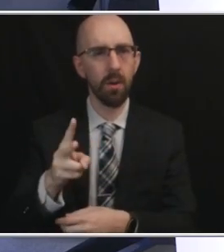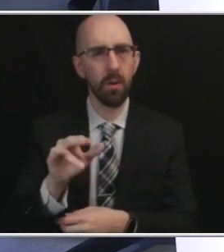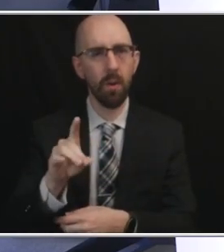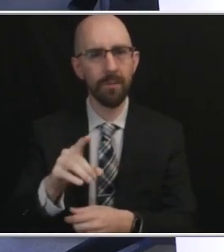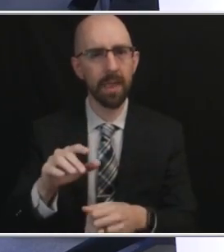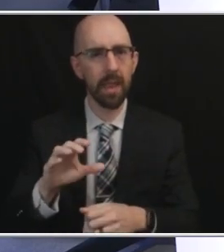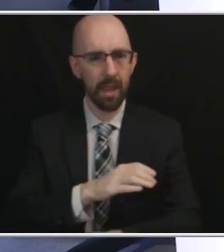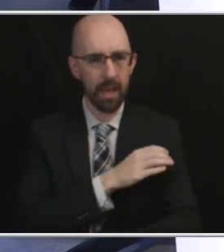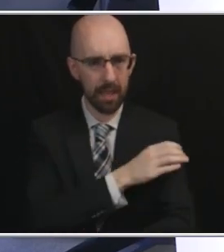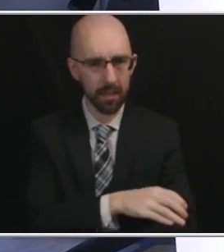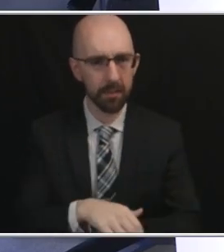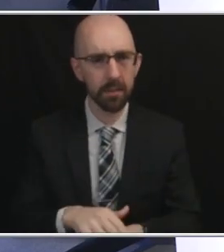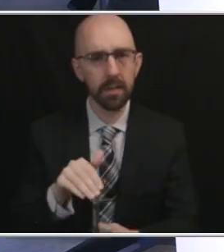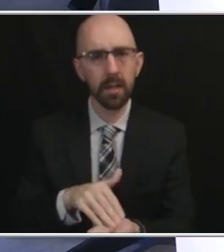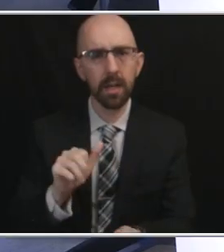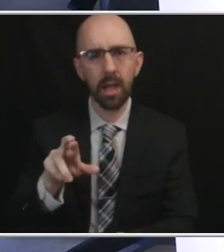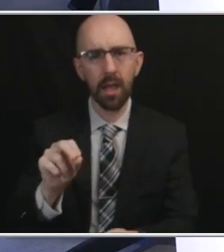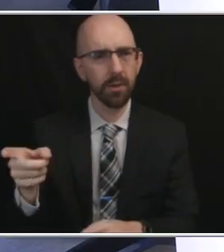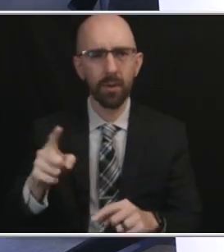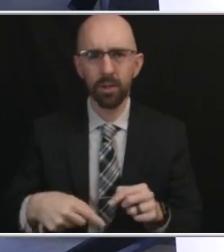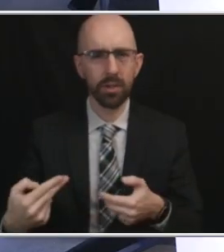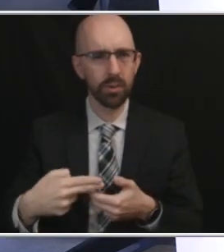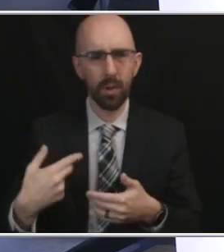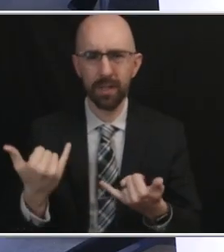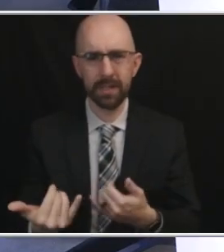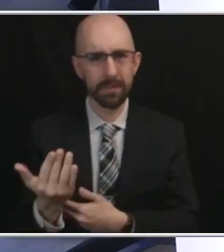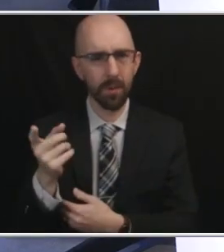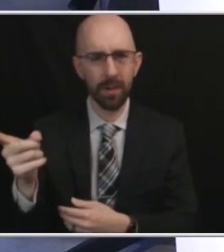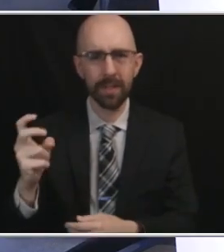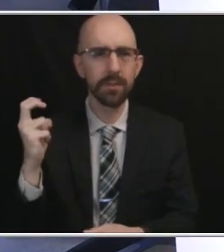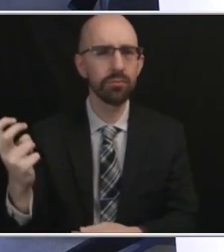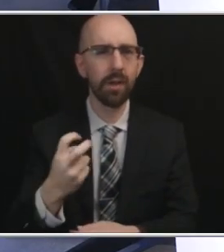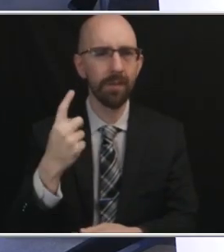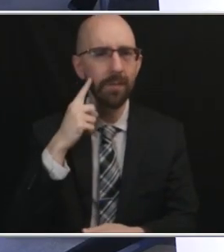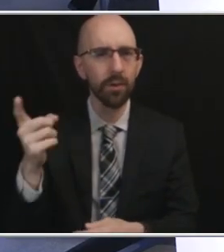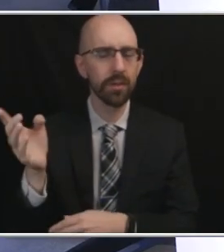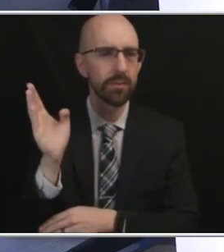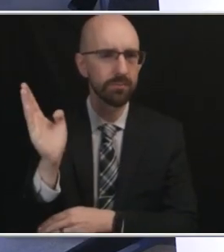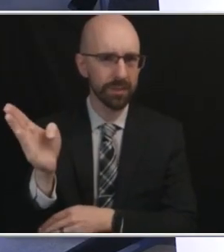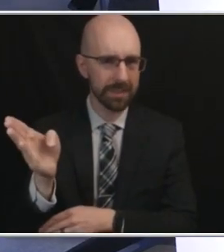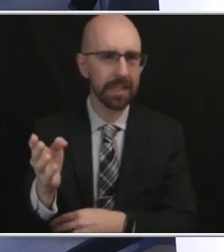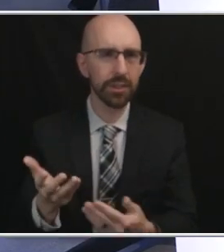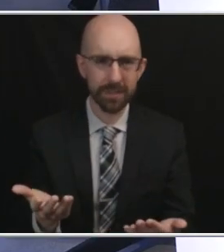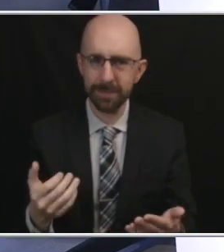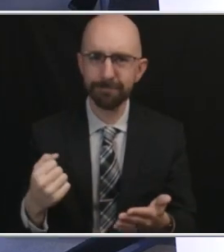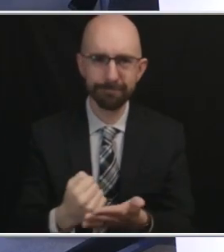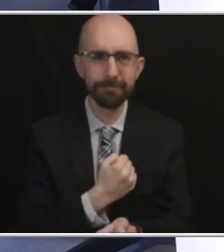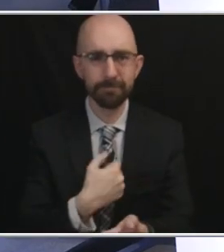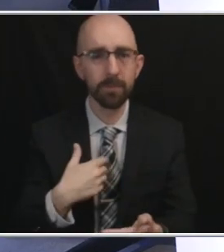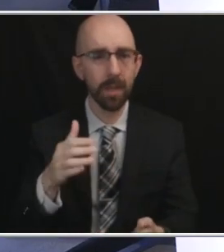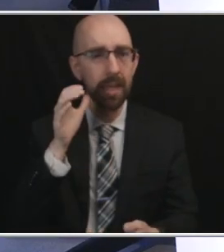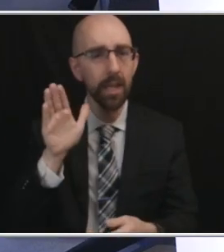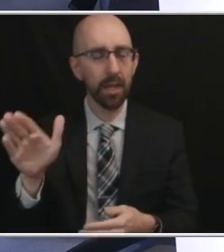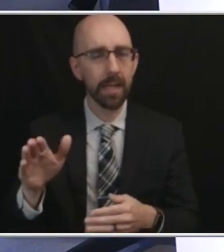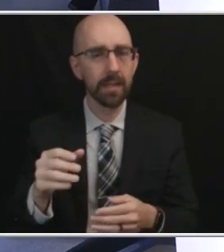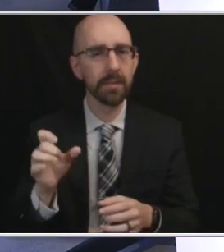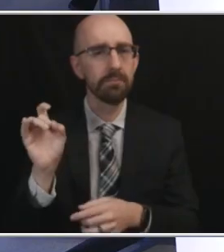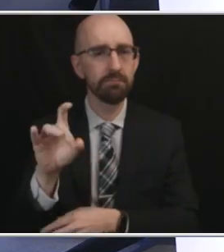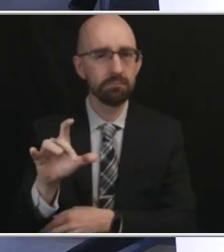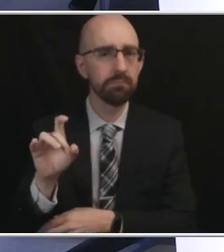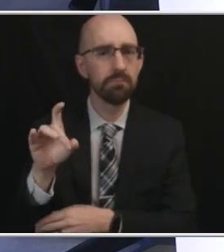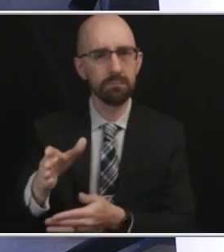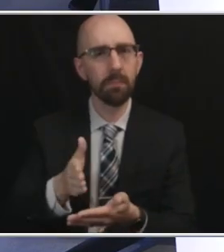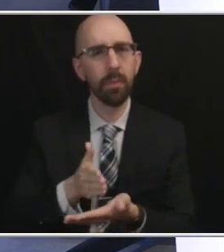traveling to present his own research studies, but he visited with us before leaving, so we hear his take on the research throughout our program.